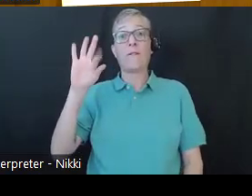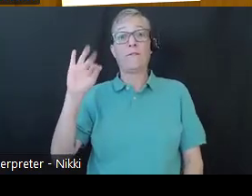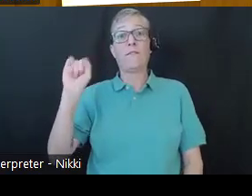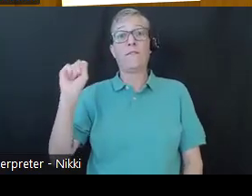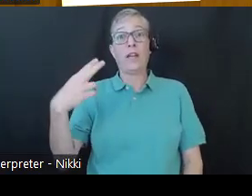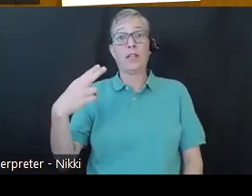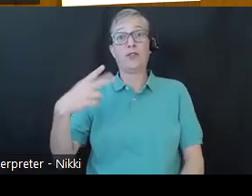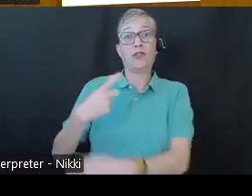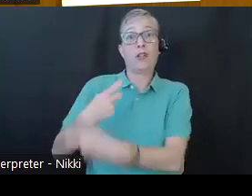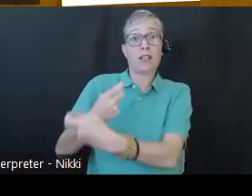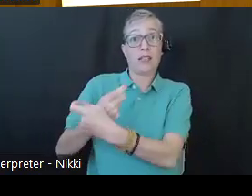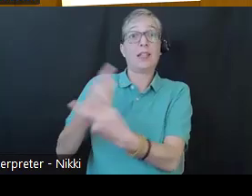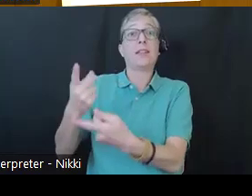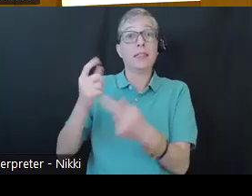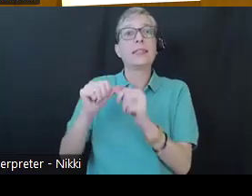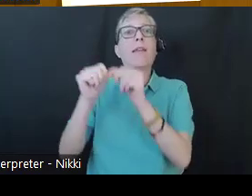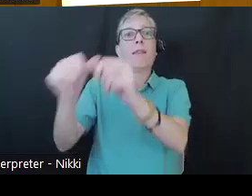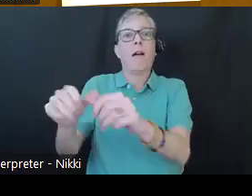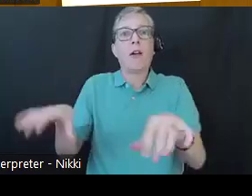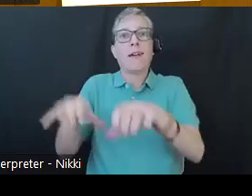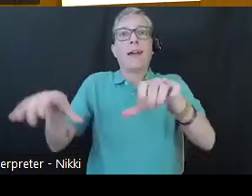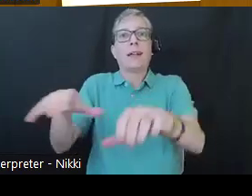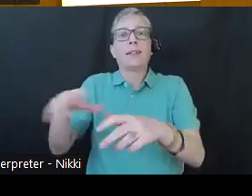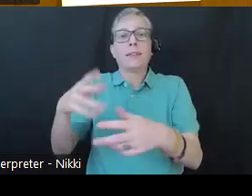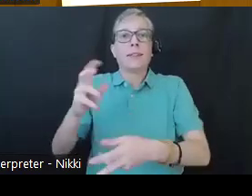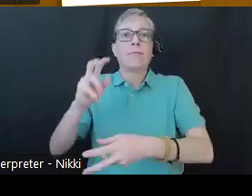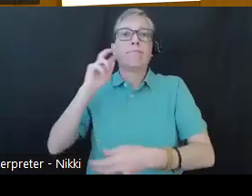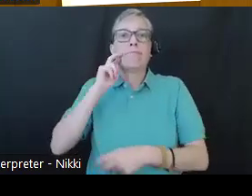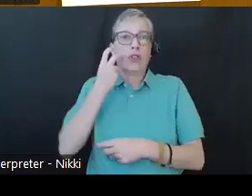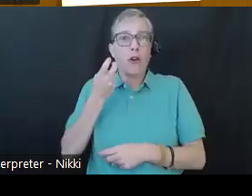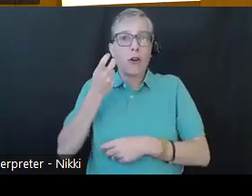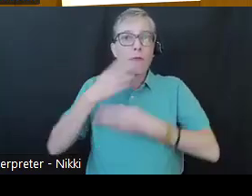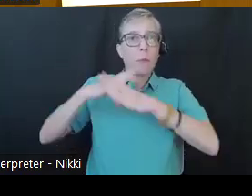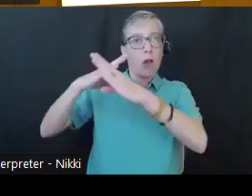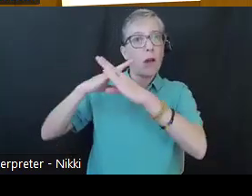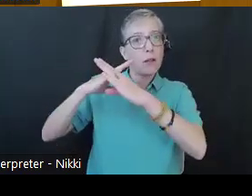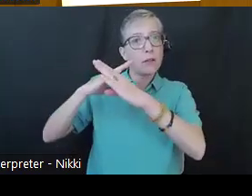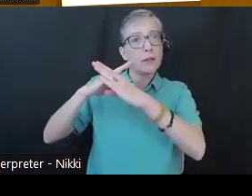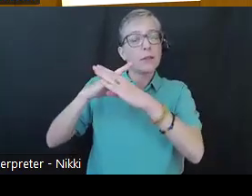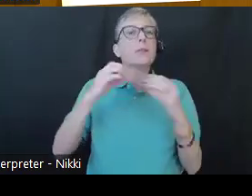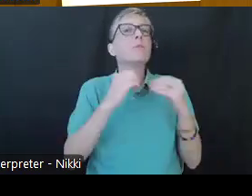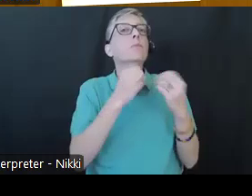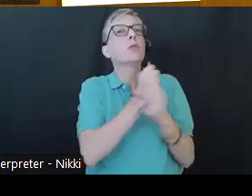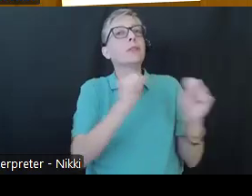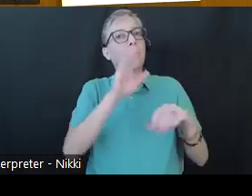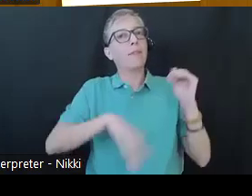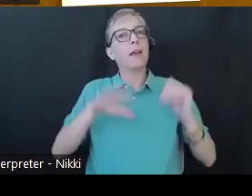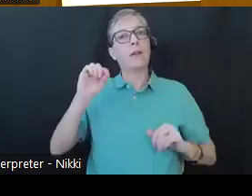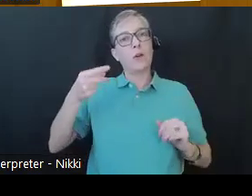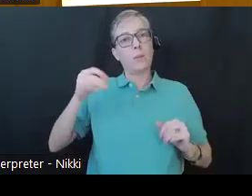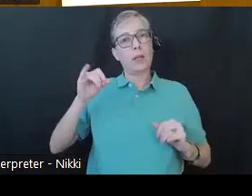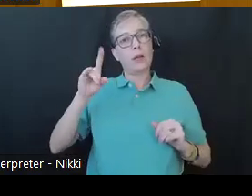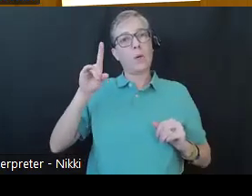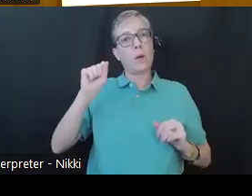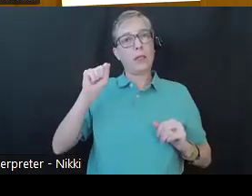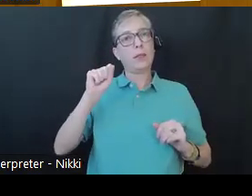nerve block that's supposed to be safer than opioids, and it blocks sodium channels that conduct pain messages, and you